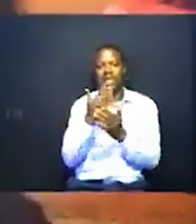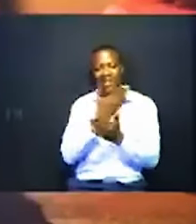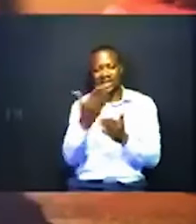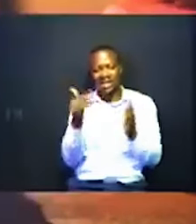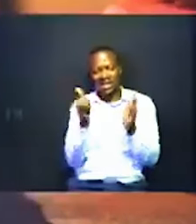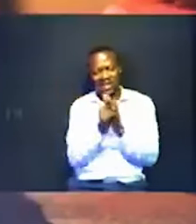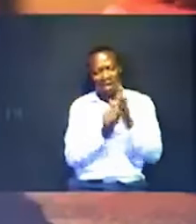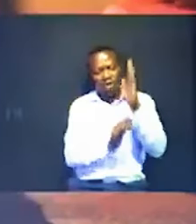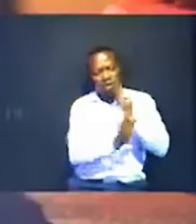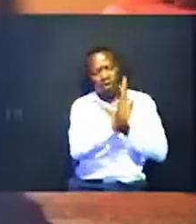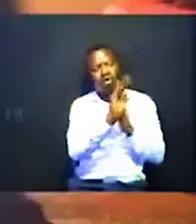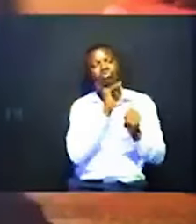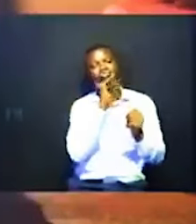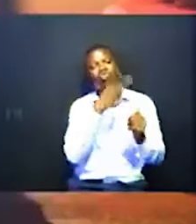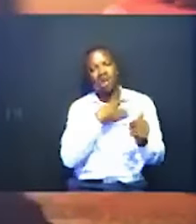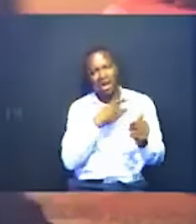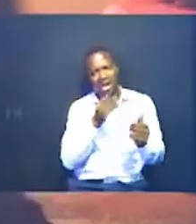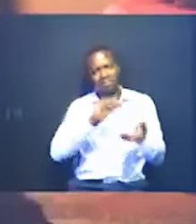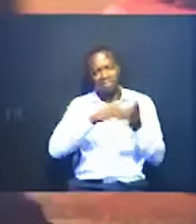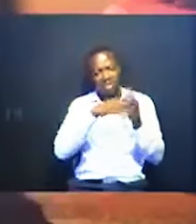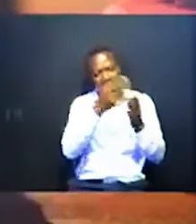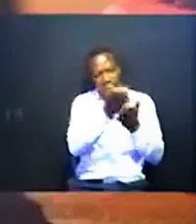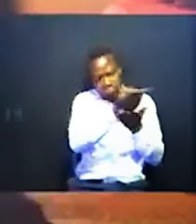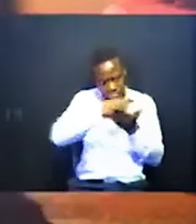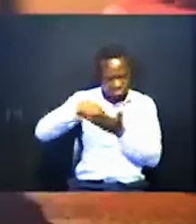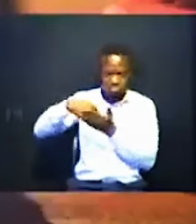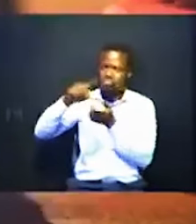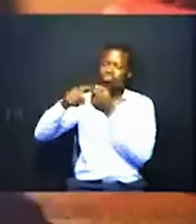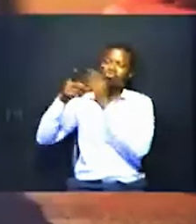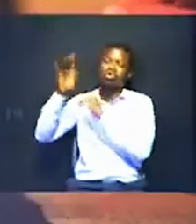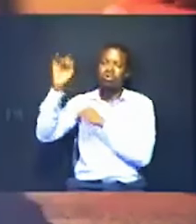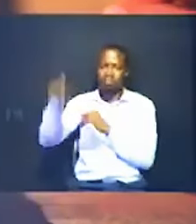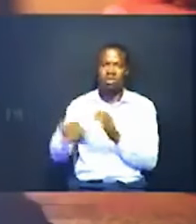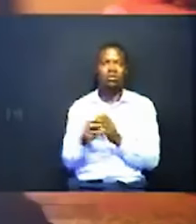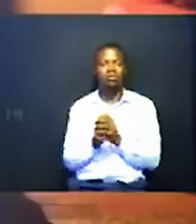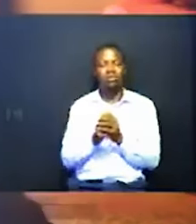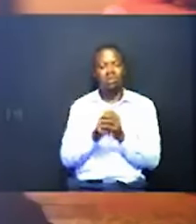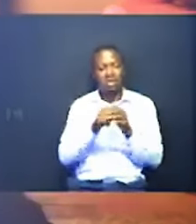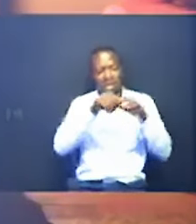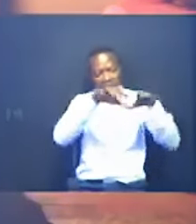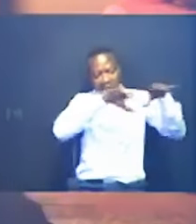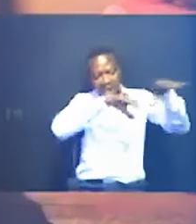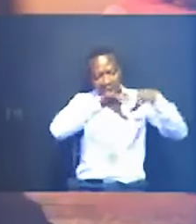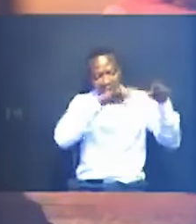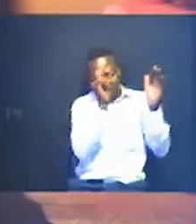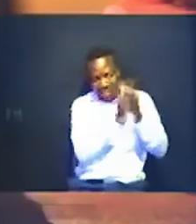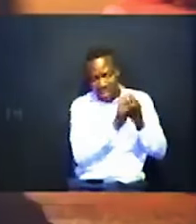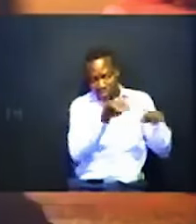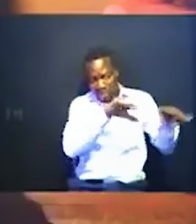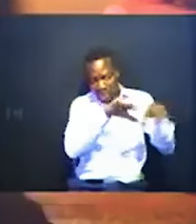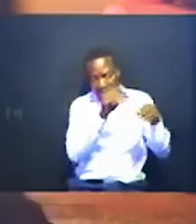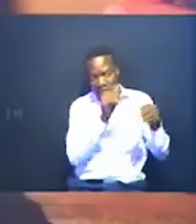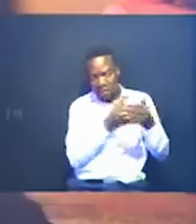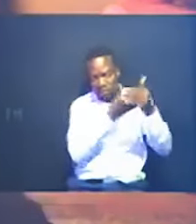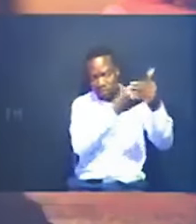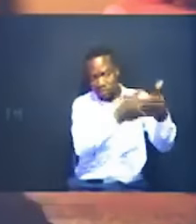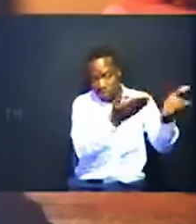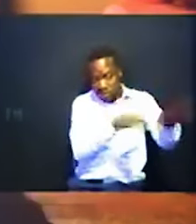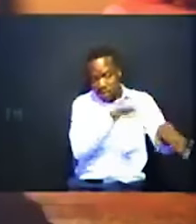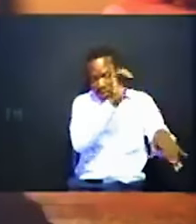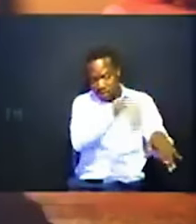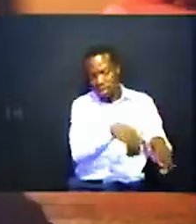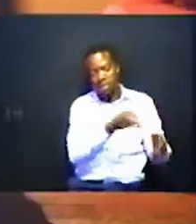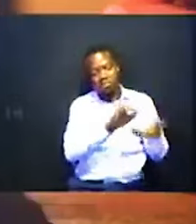against God's standards. Eno ma eni nyame asem enko. Acts that leads to death. Eneya ekwa